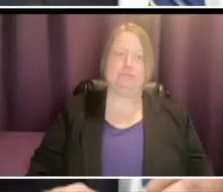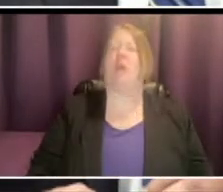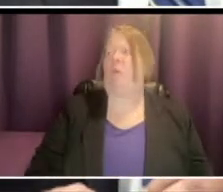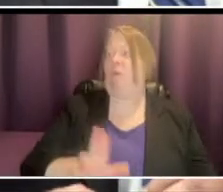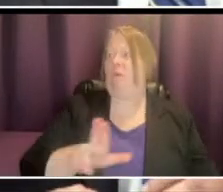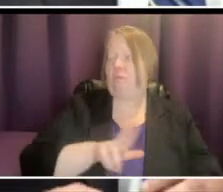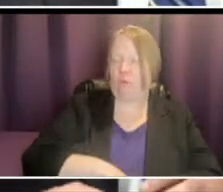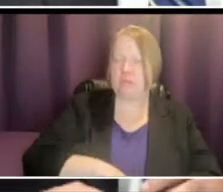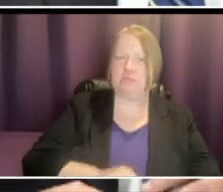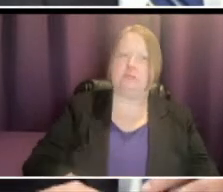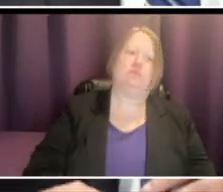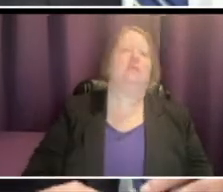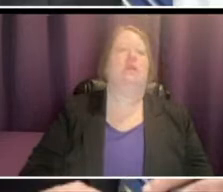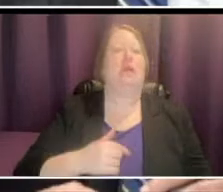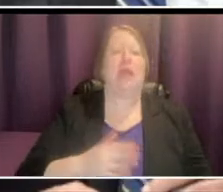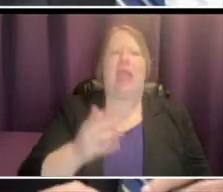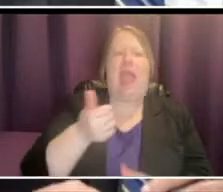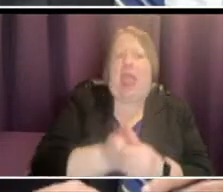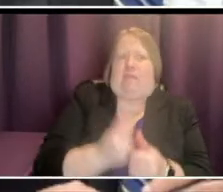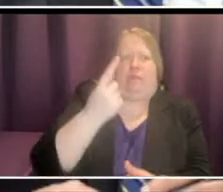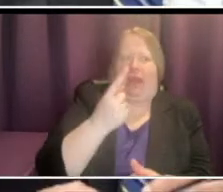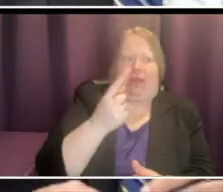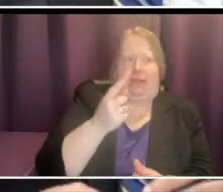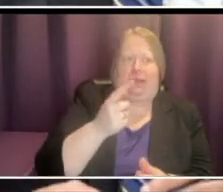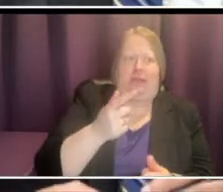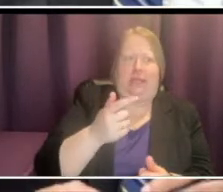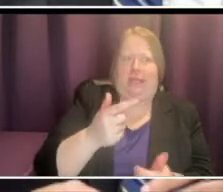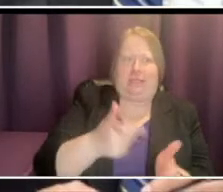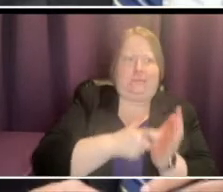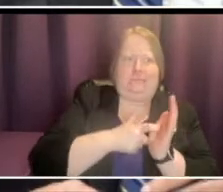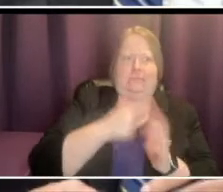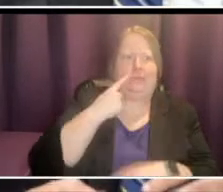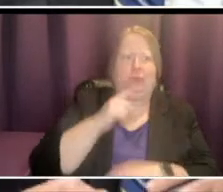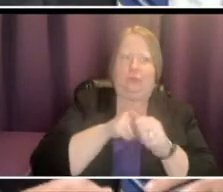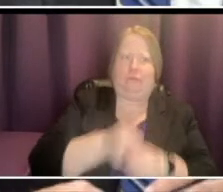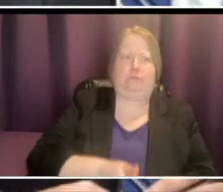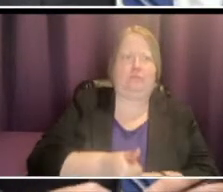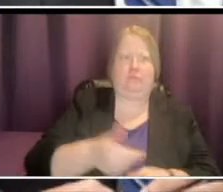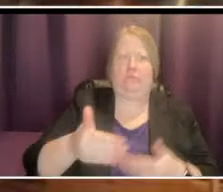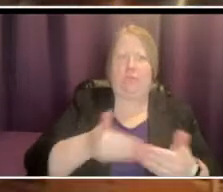And I assume you also would... Everybody is obligated to abide by rulings, of course.